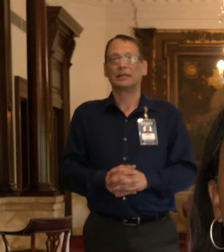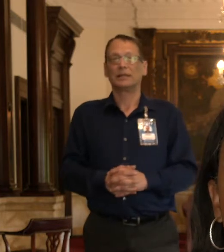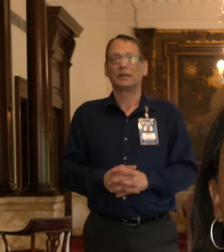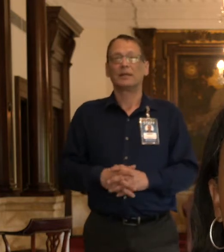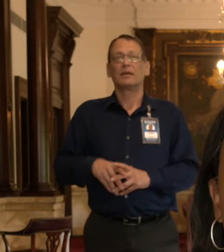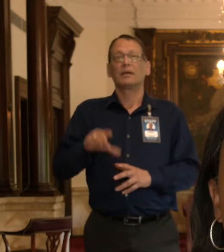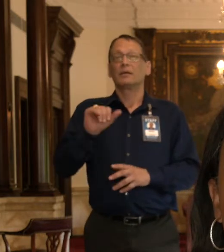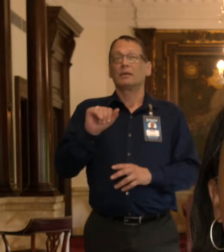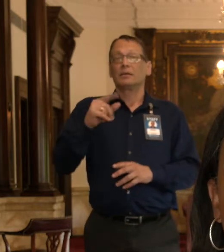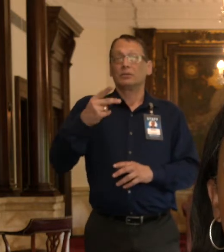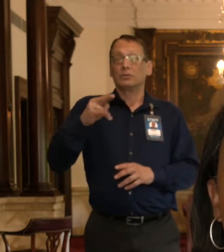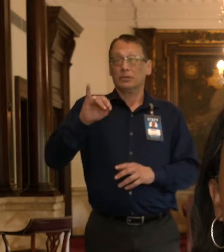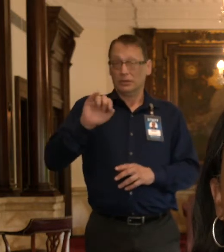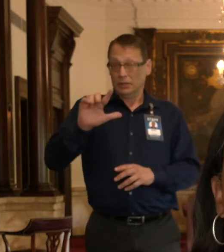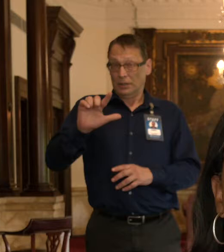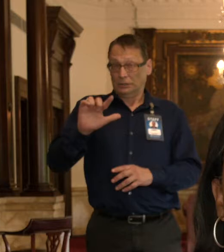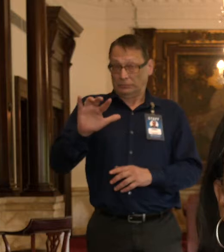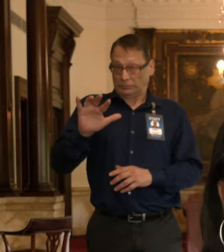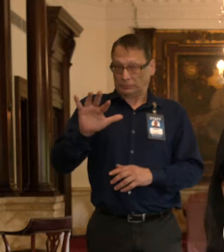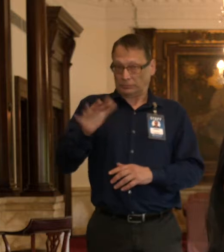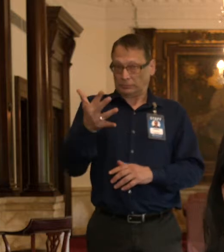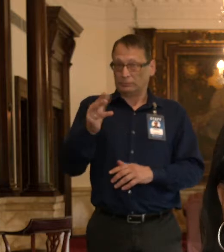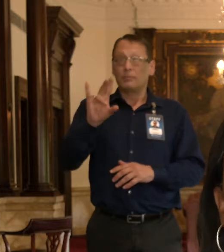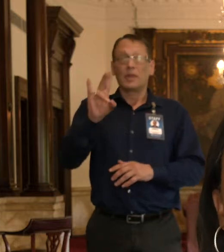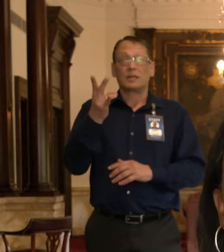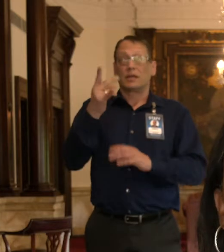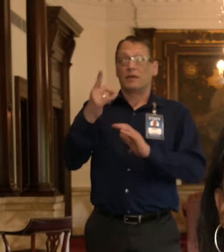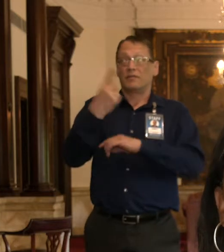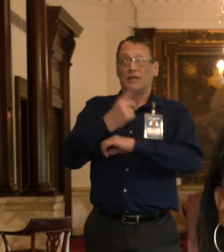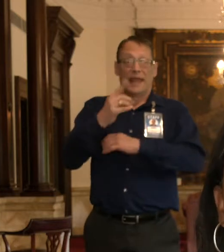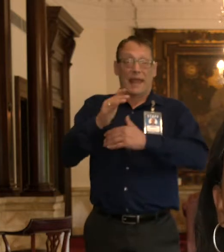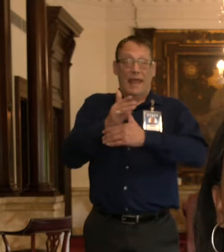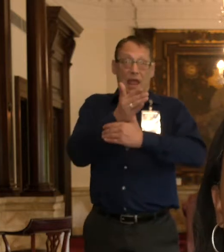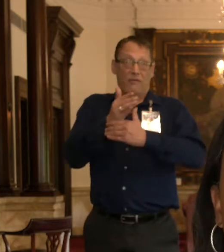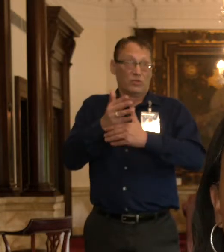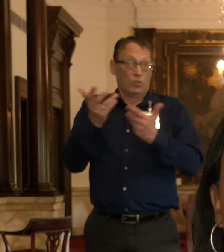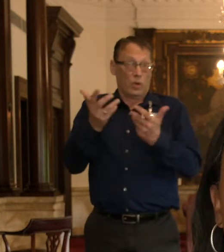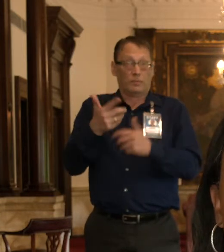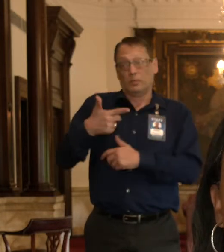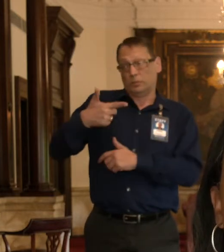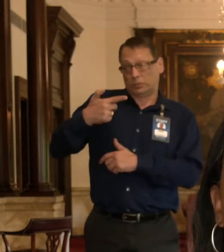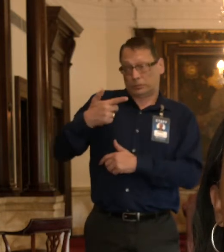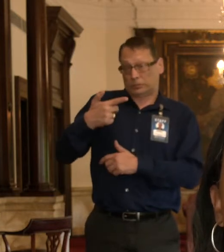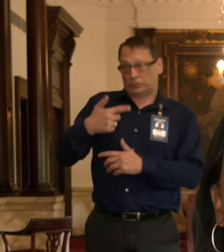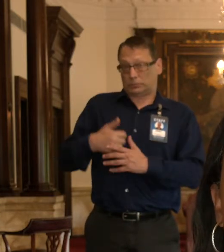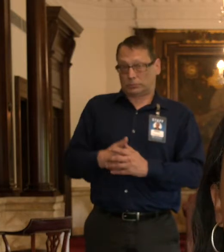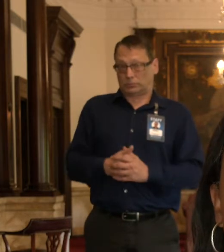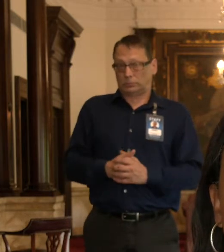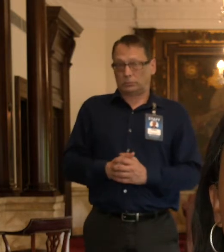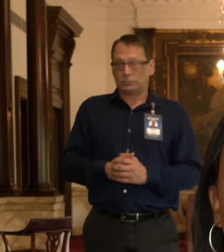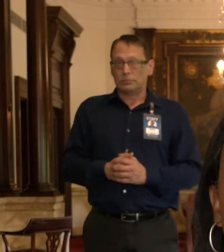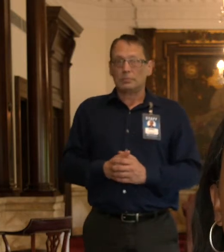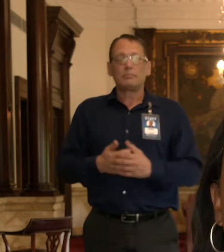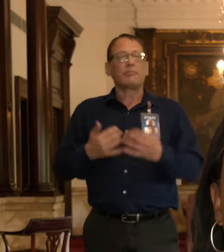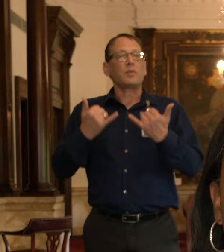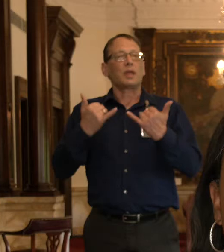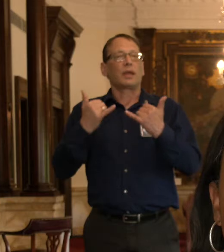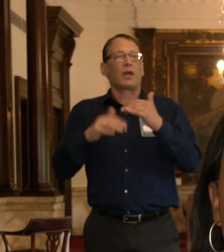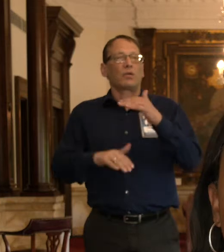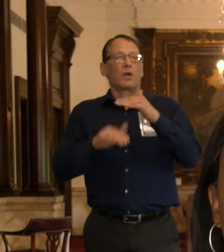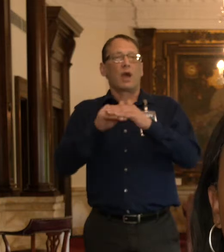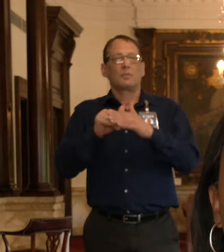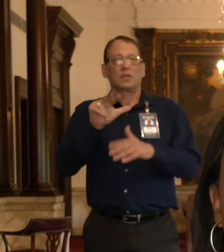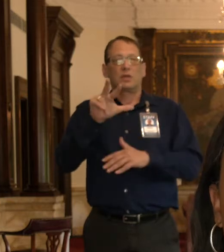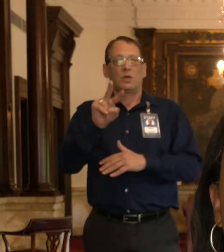On April 5th, the 7-day average for cases was 21, and now it's up to